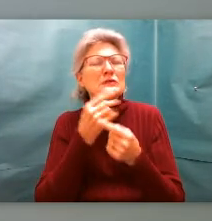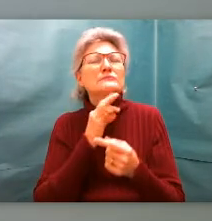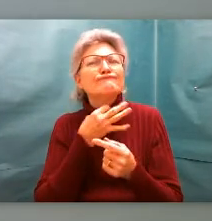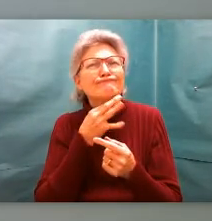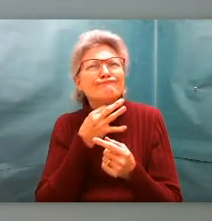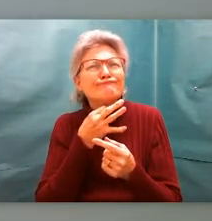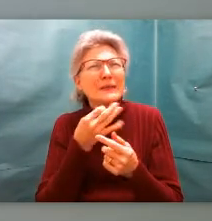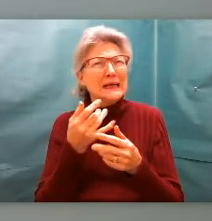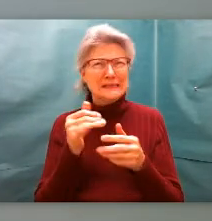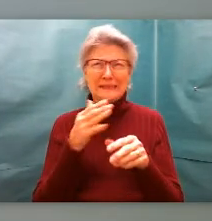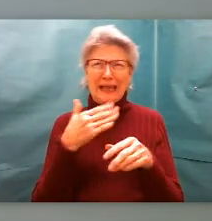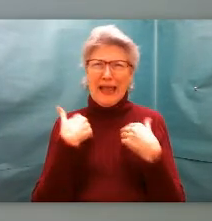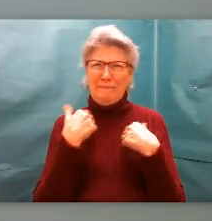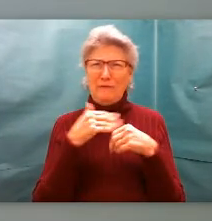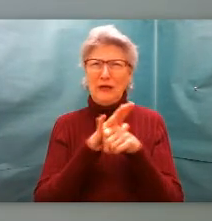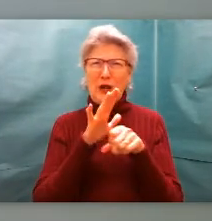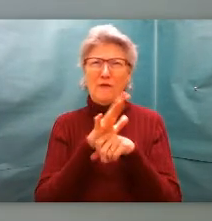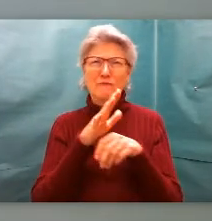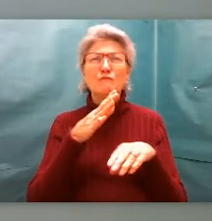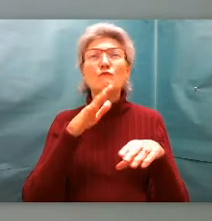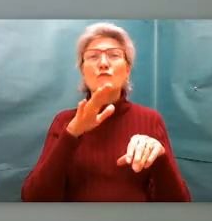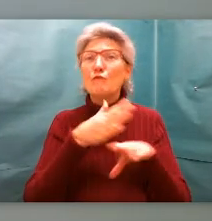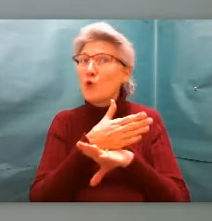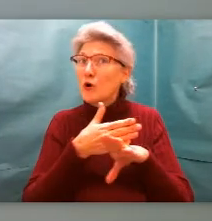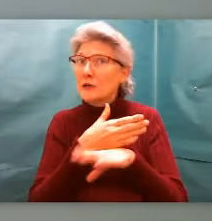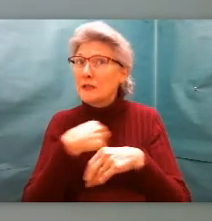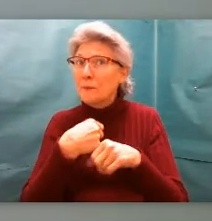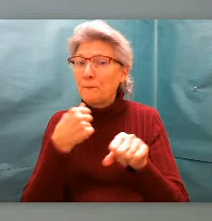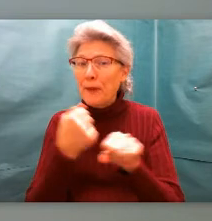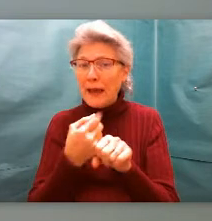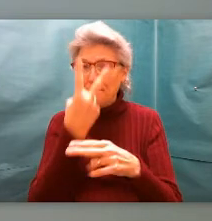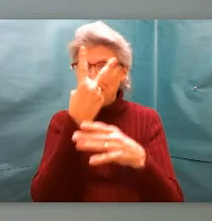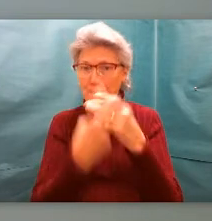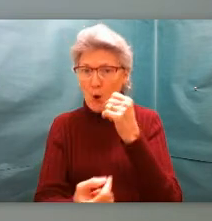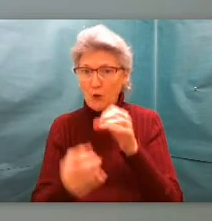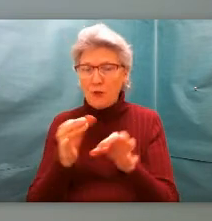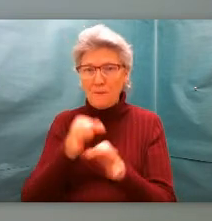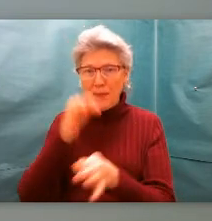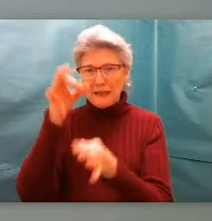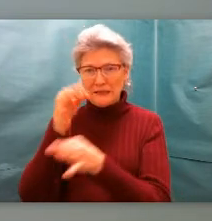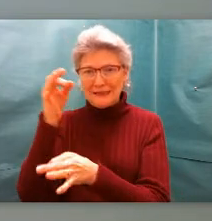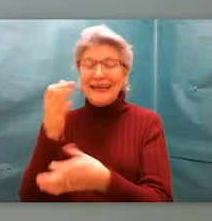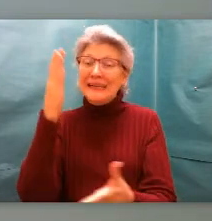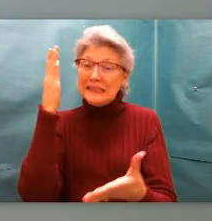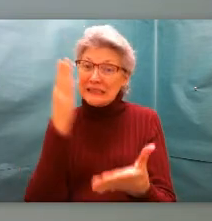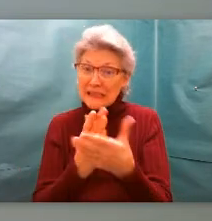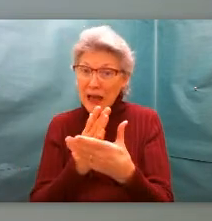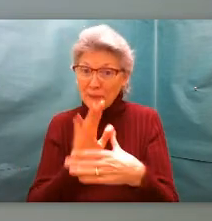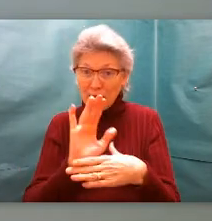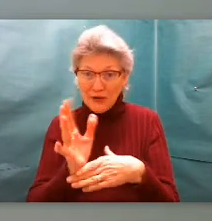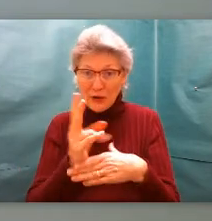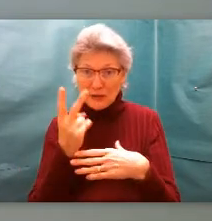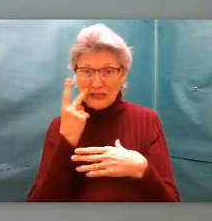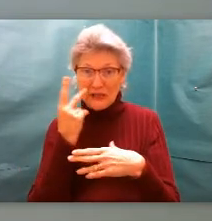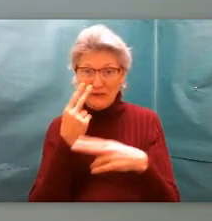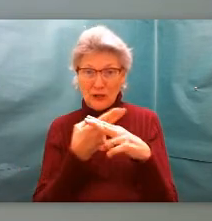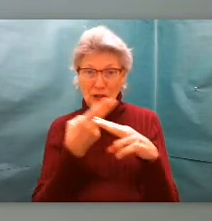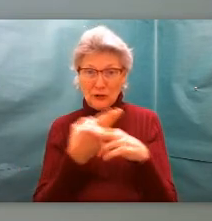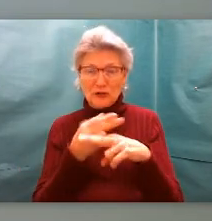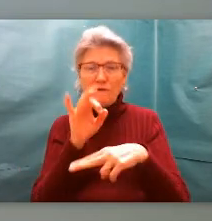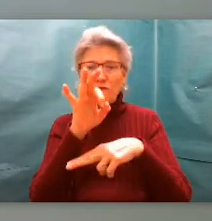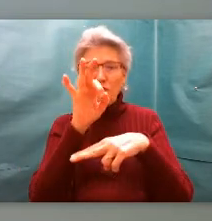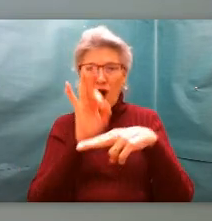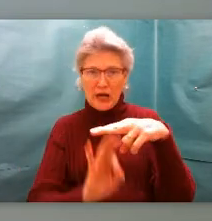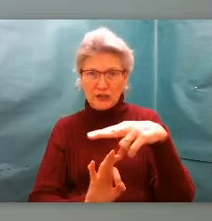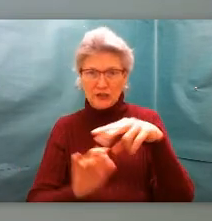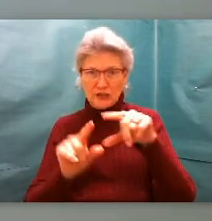we did before to solve this problem. Try pausing the video here and seeing if you can use fraction strips to